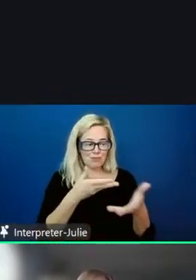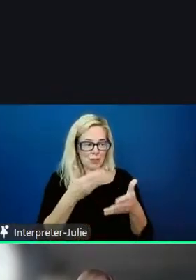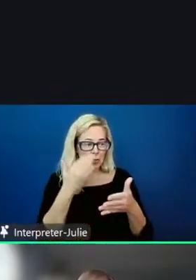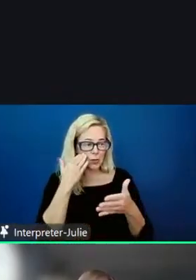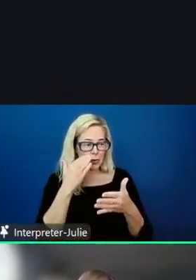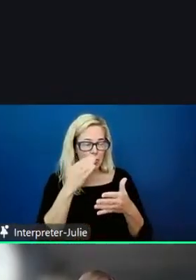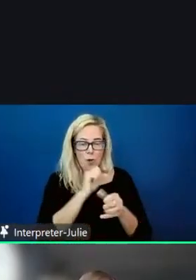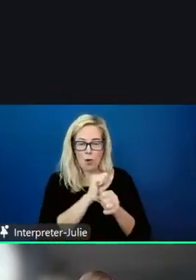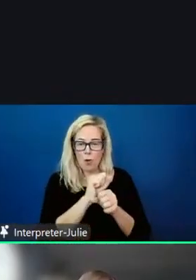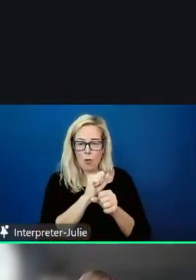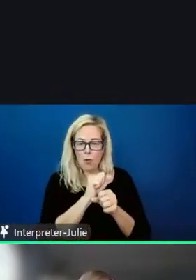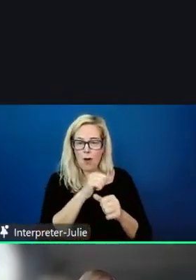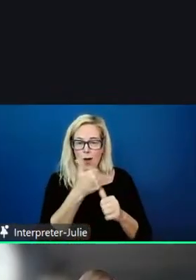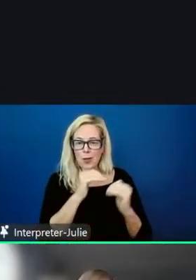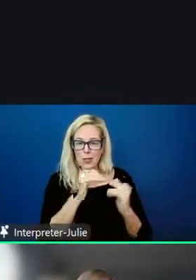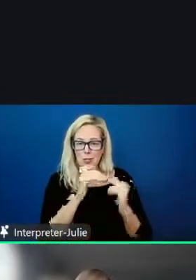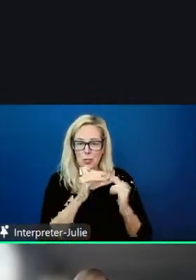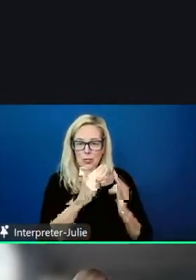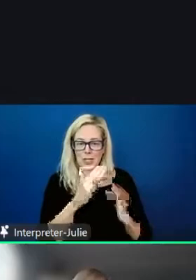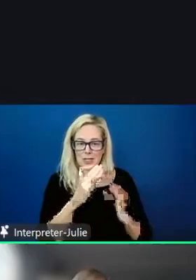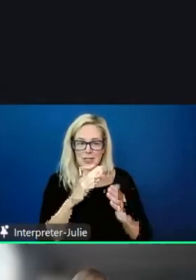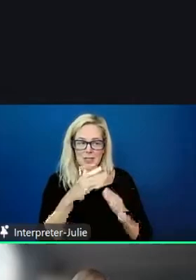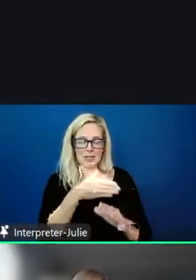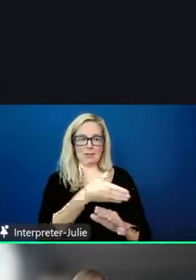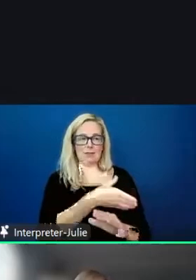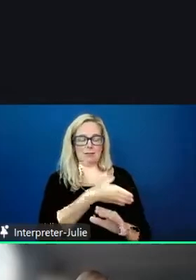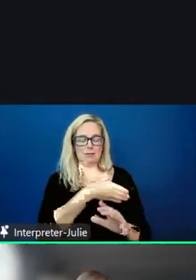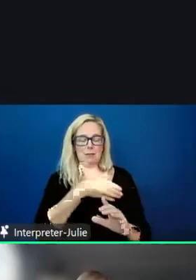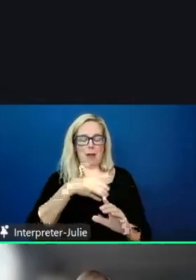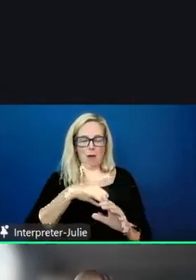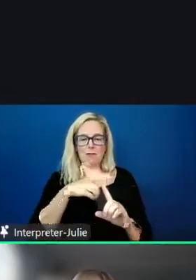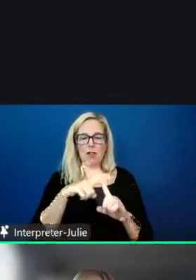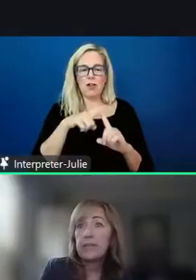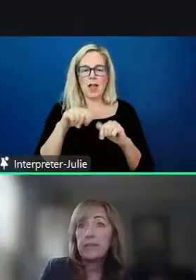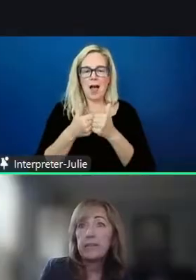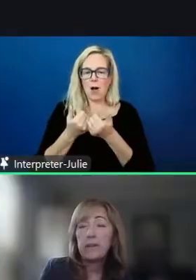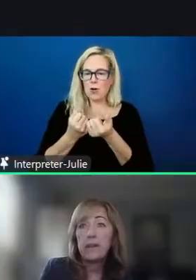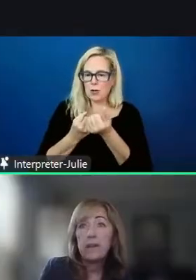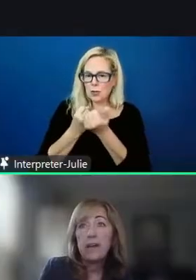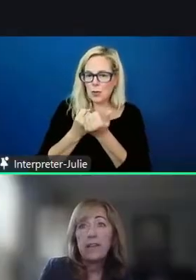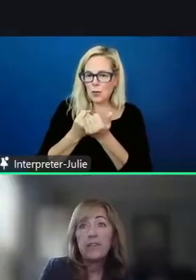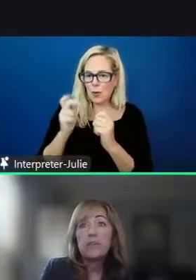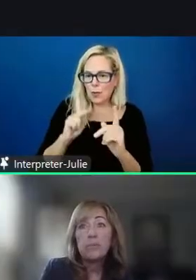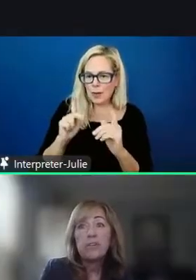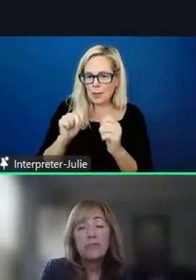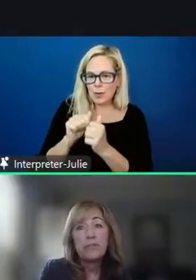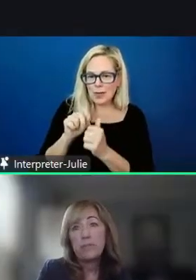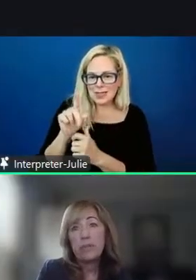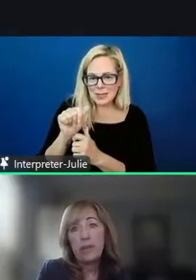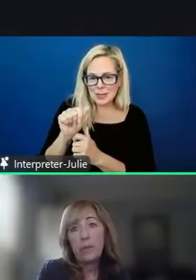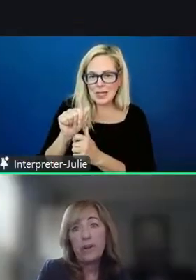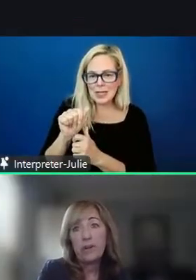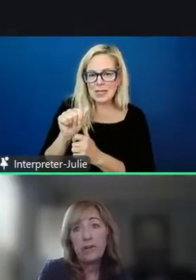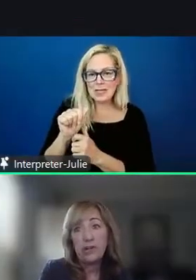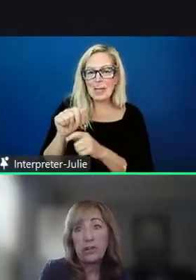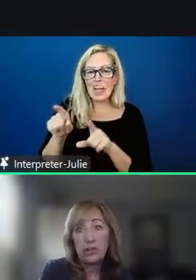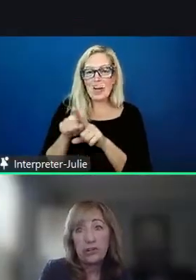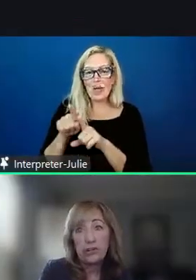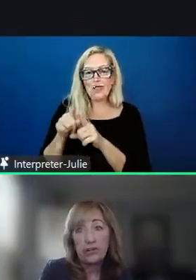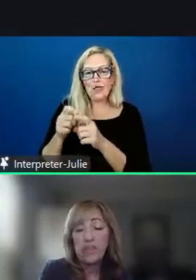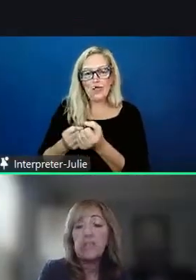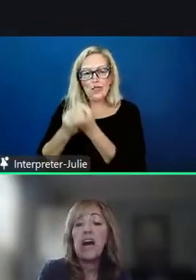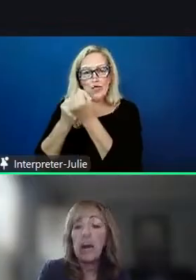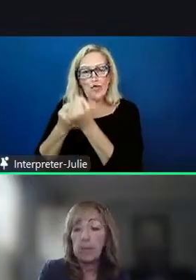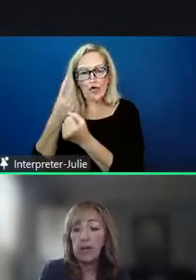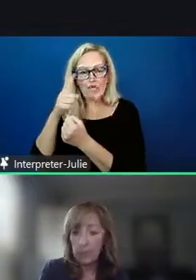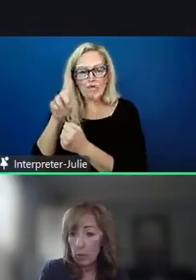be inclusive, learning the different ways Ohio Health supports persons with disabilities, and the support for disability awareness and inclusion